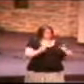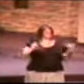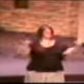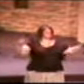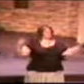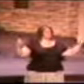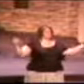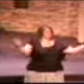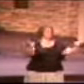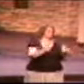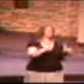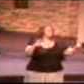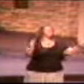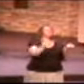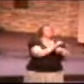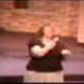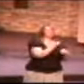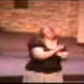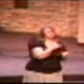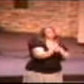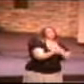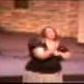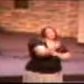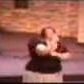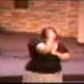everyone even the ones that you don't think belong